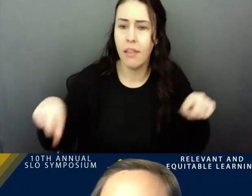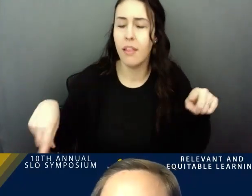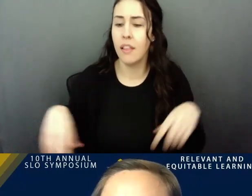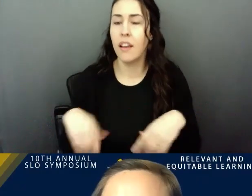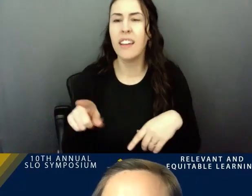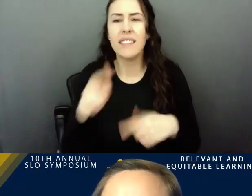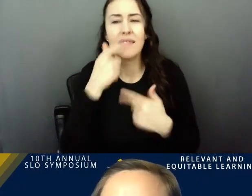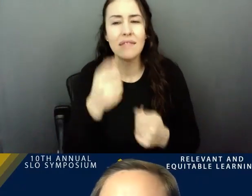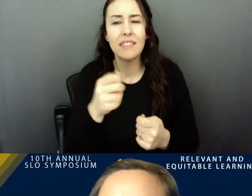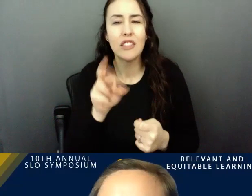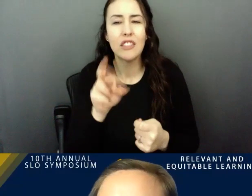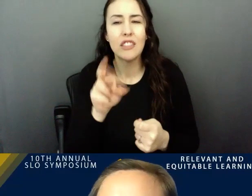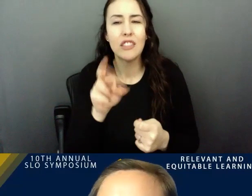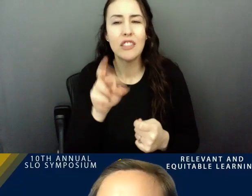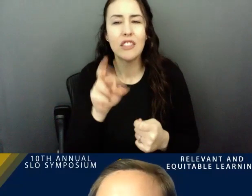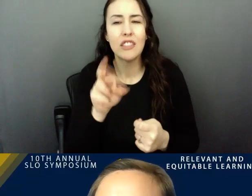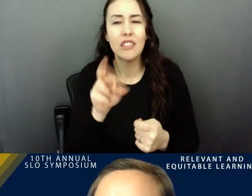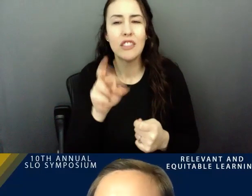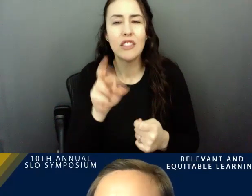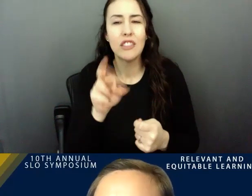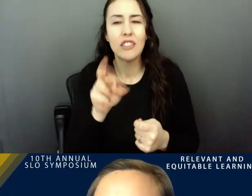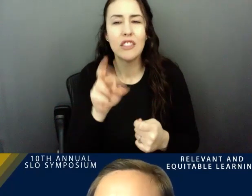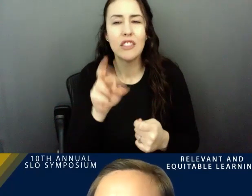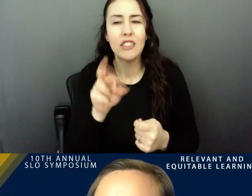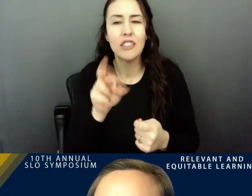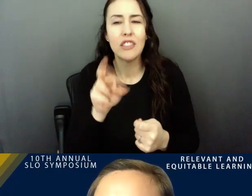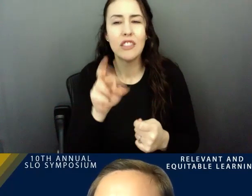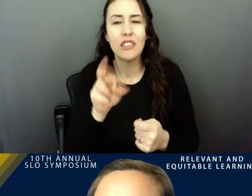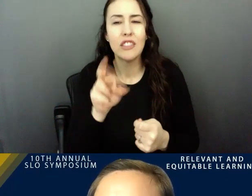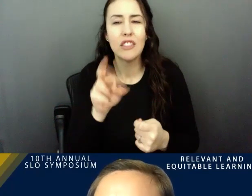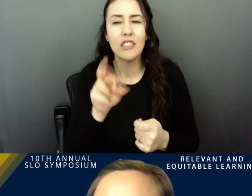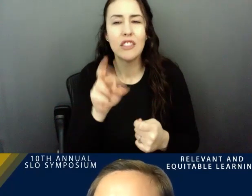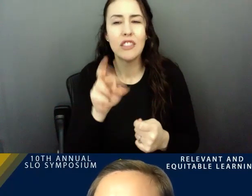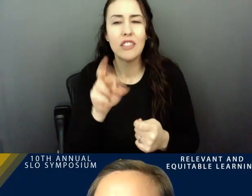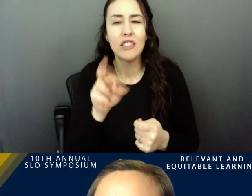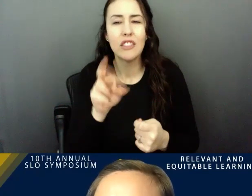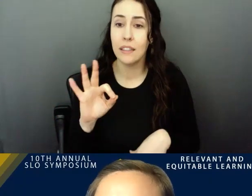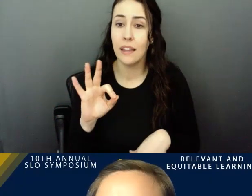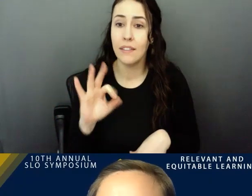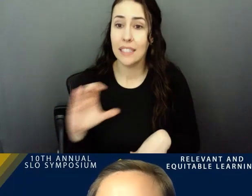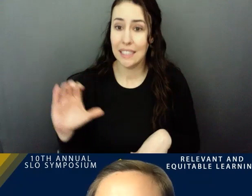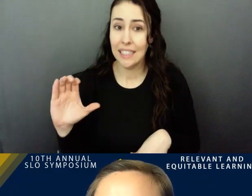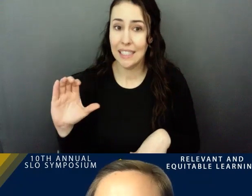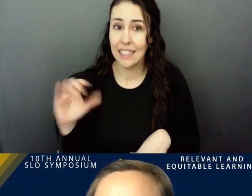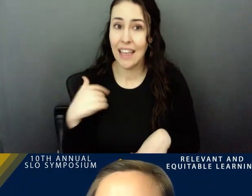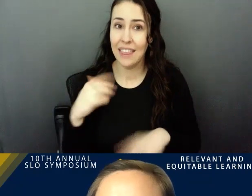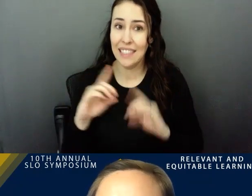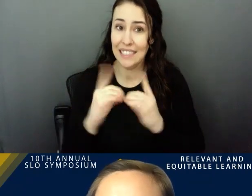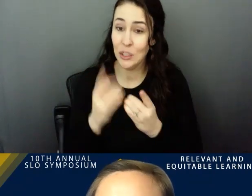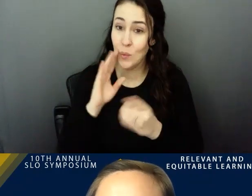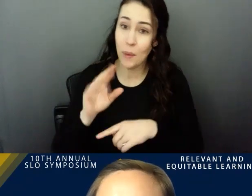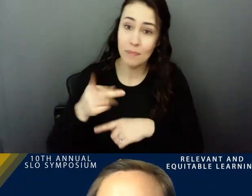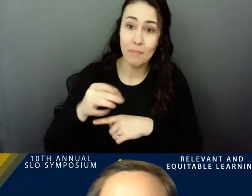saying that Fresno City is going to be a pilot college. I think the whole district, State Center District, is piloting the new